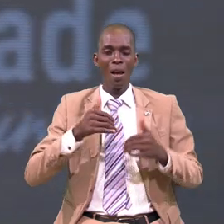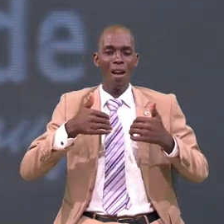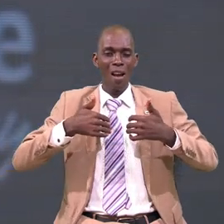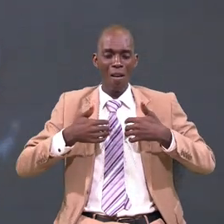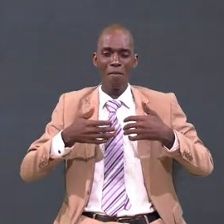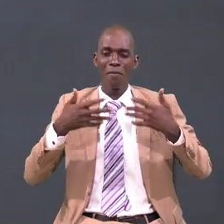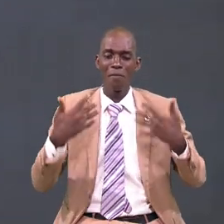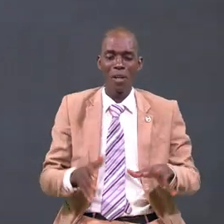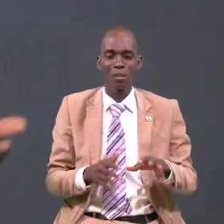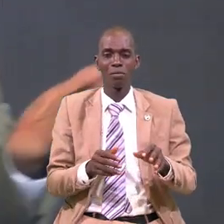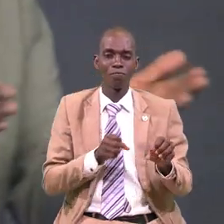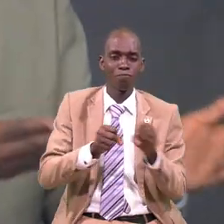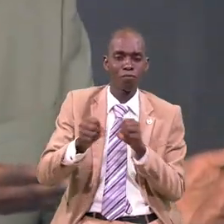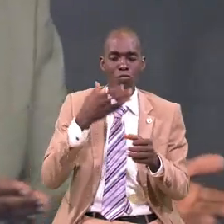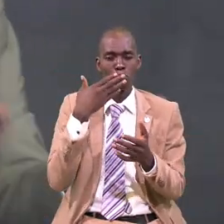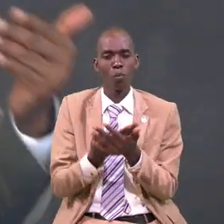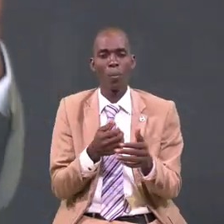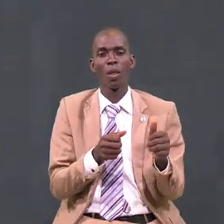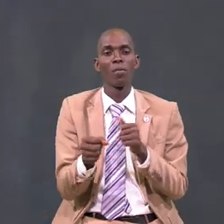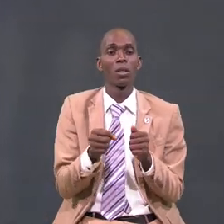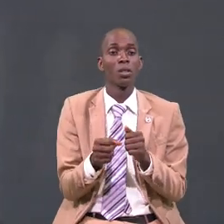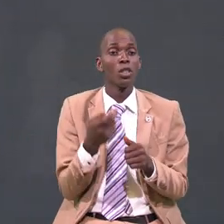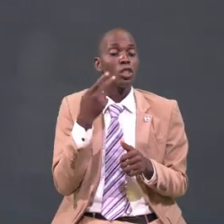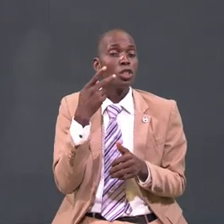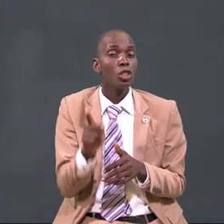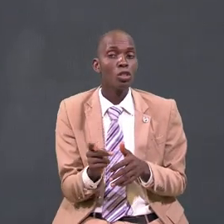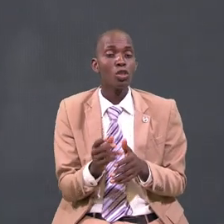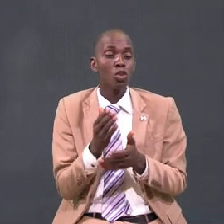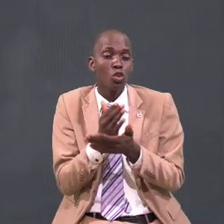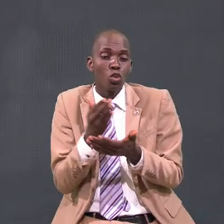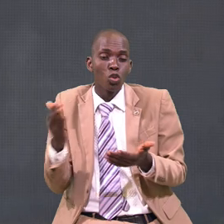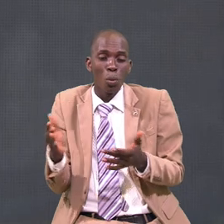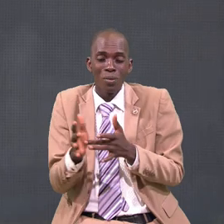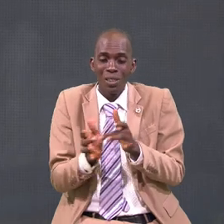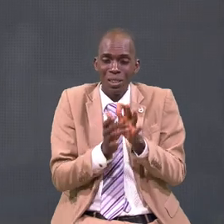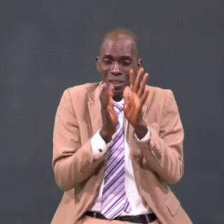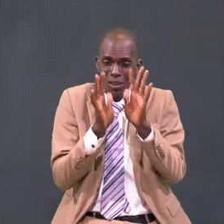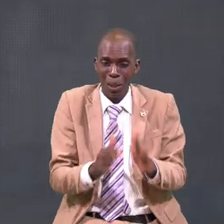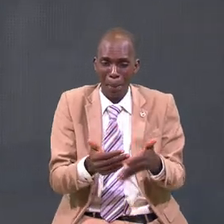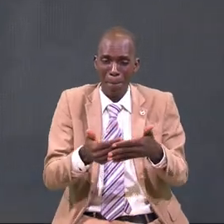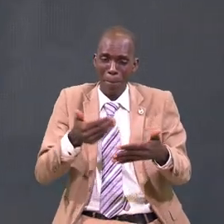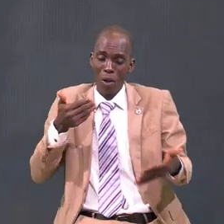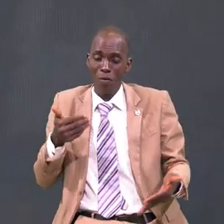Even people who had become believers before Paul became a believer.